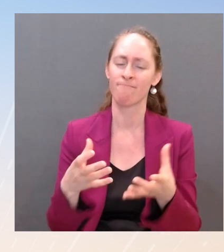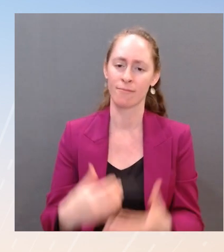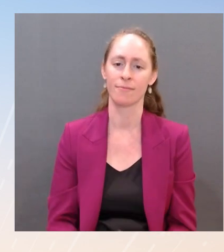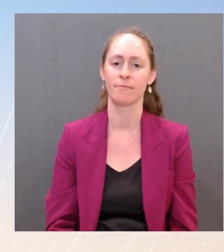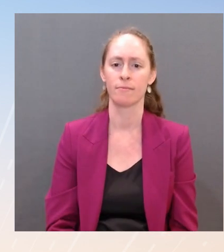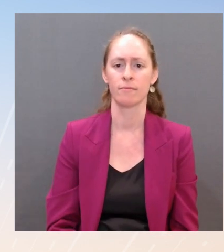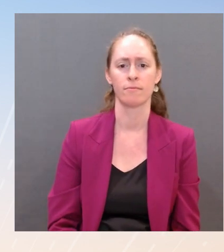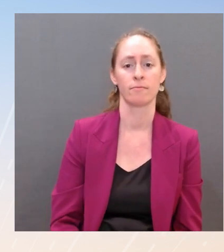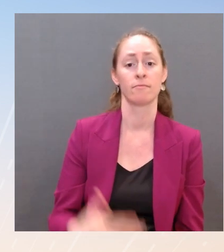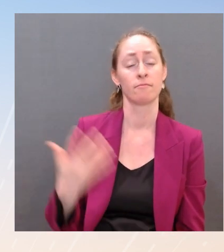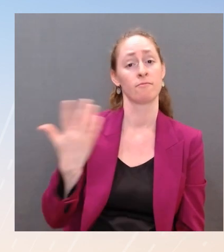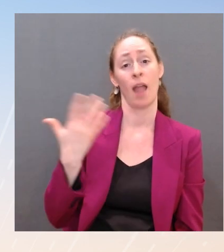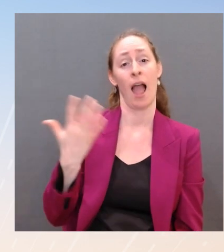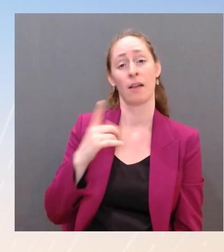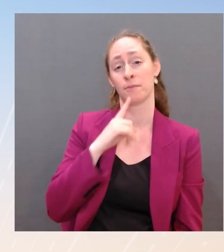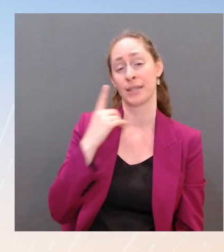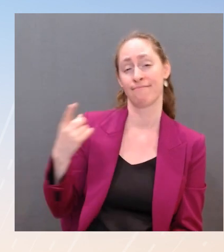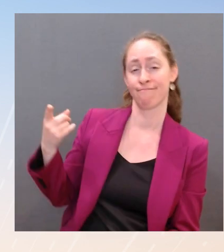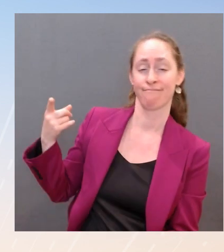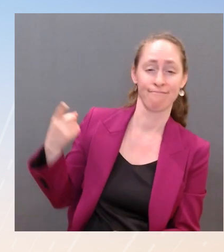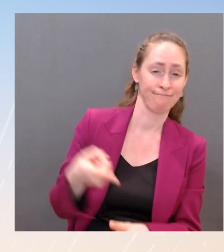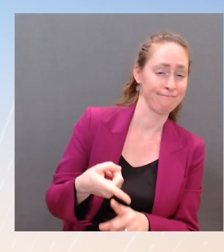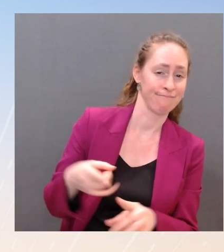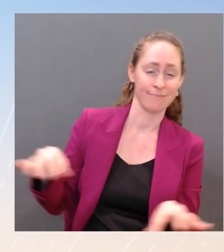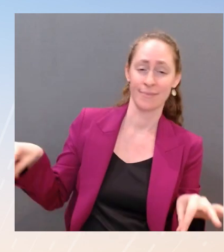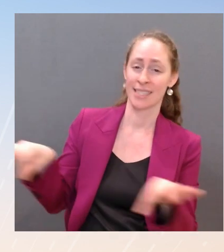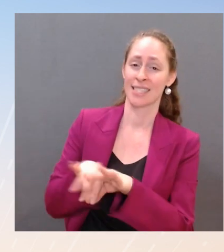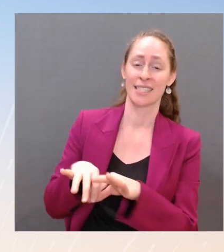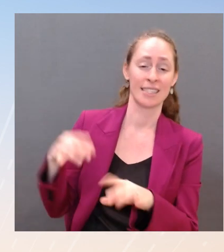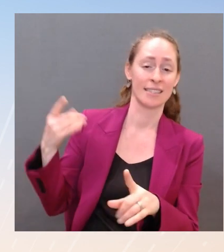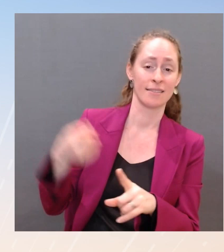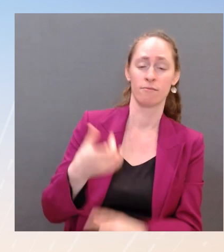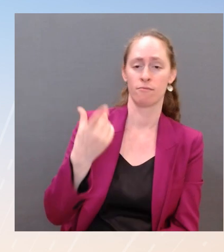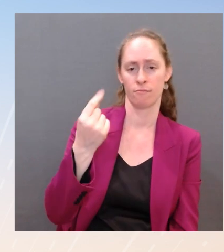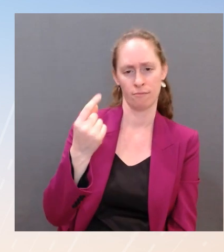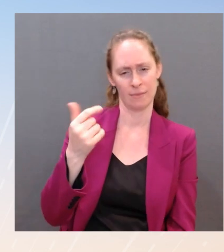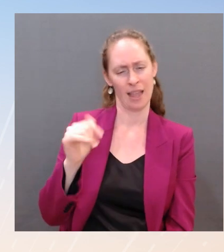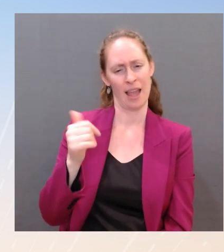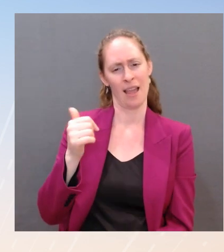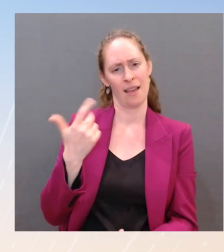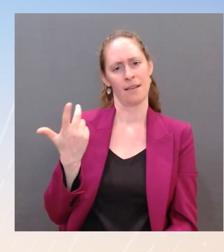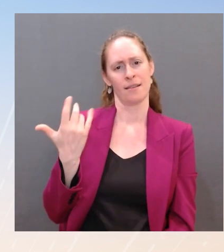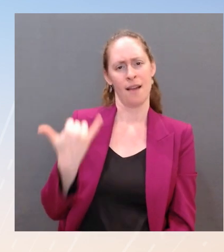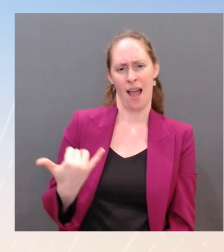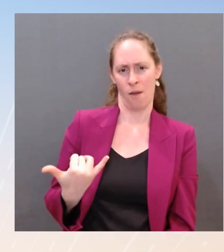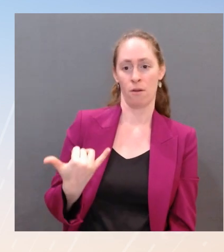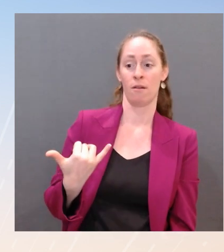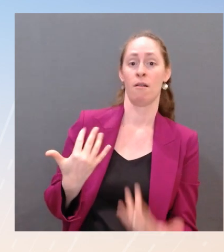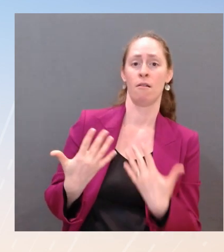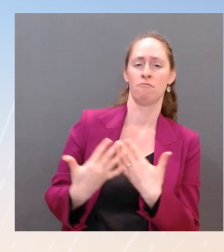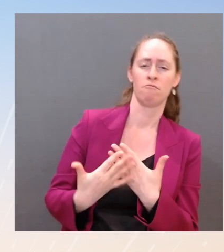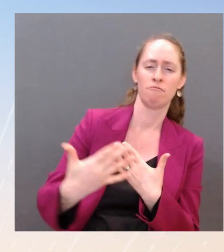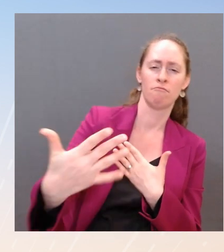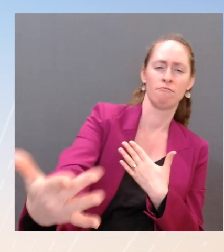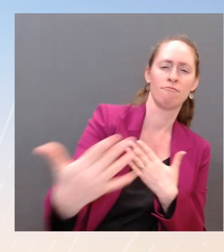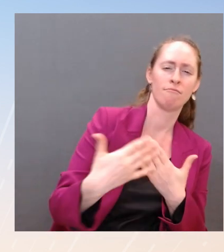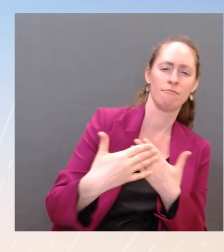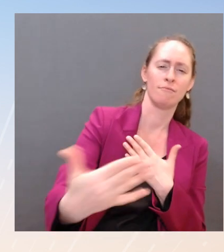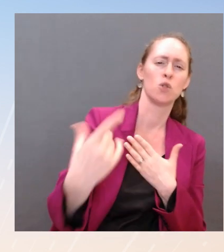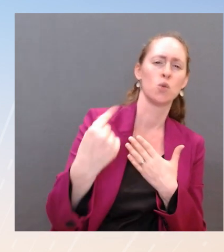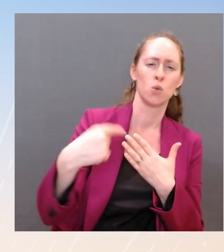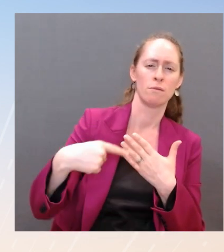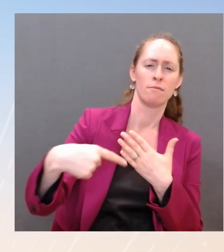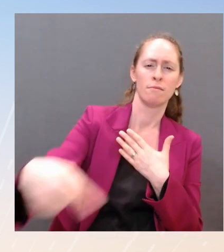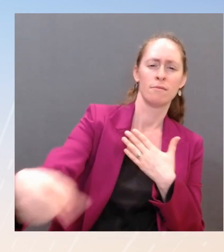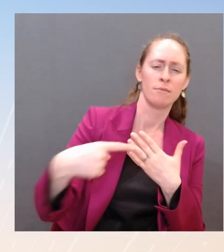for sustainability, for long-term impact. So understanding the importance of context, of research, of wisdom from those who have long